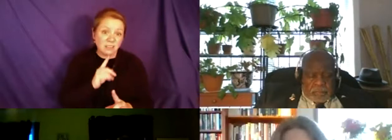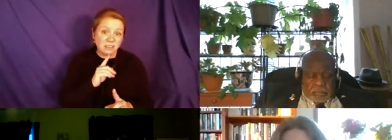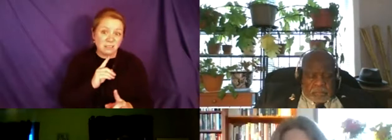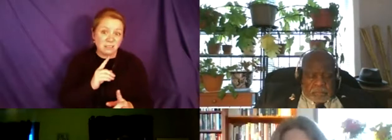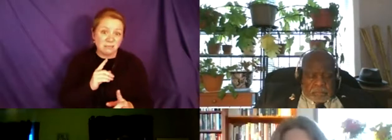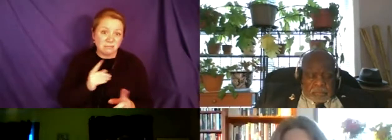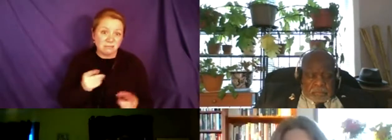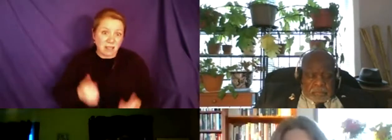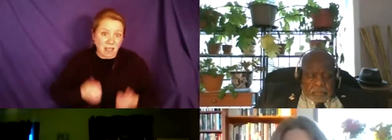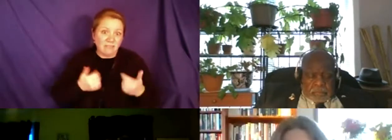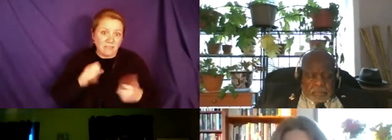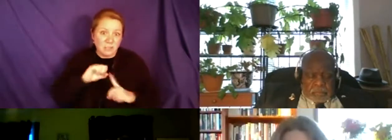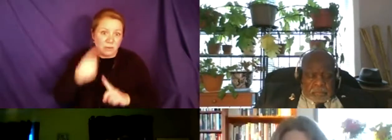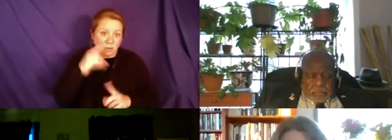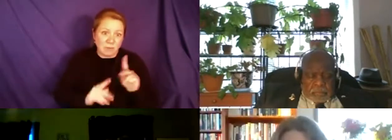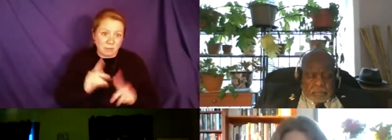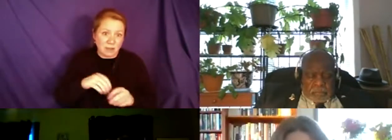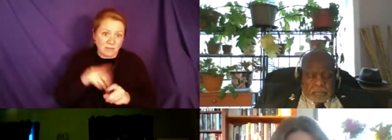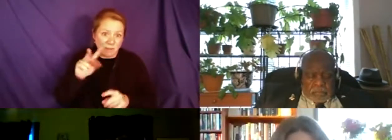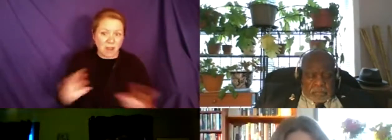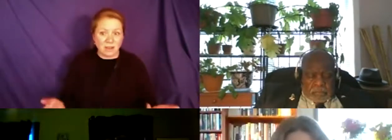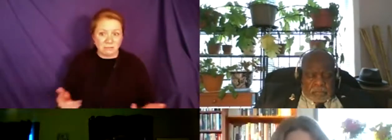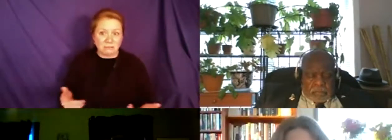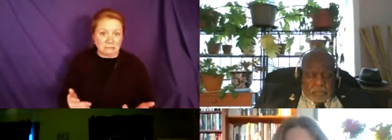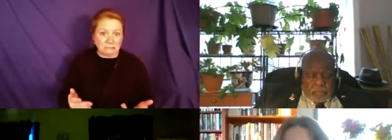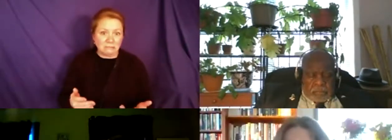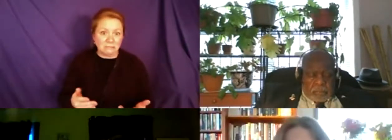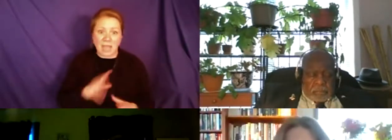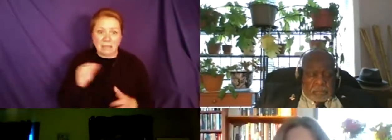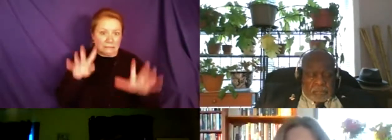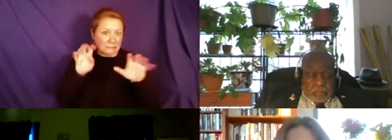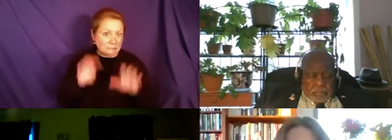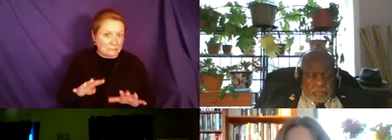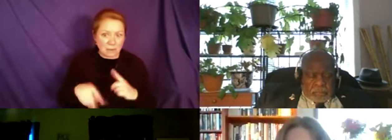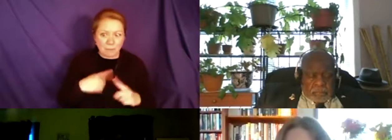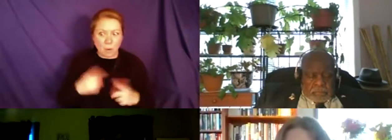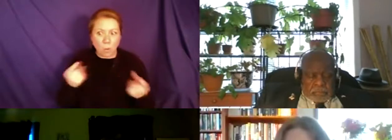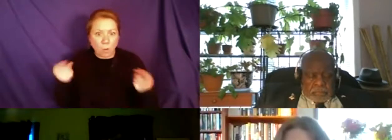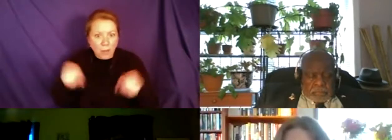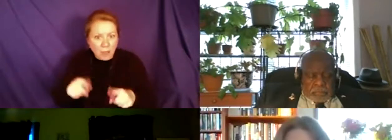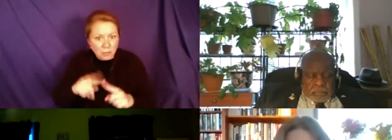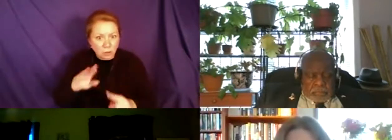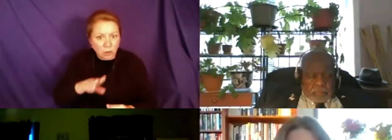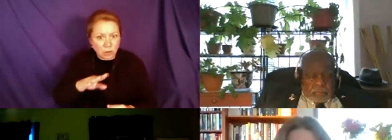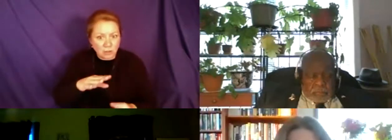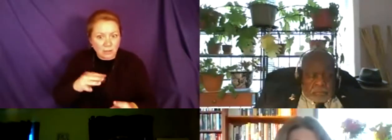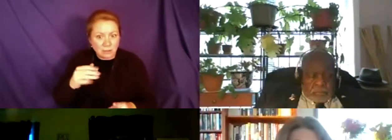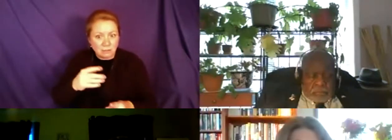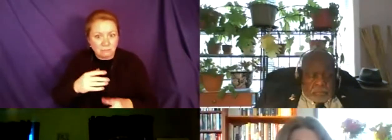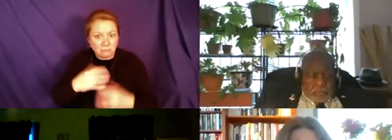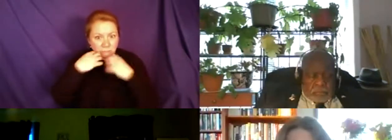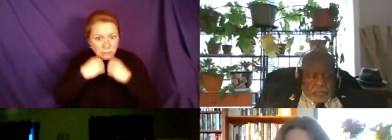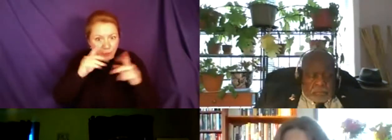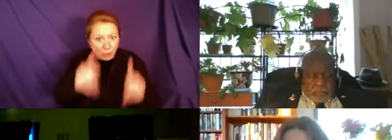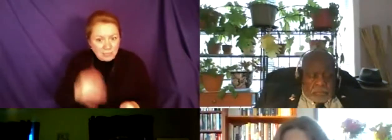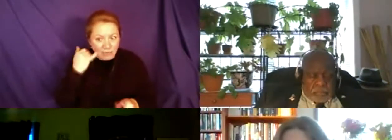many Vermonters facing that type of situation, and the uncertainty of, you know, what happens with the care for their loved one in